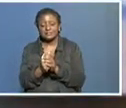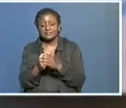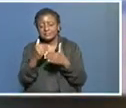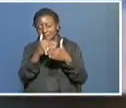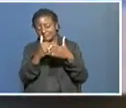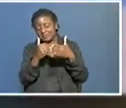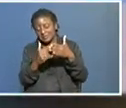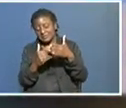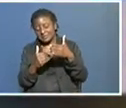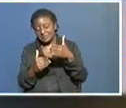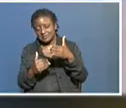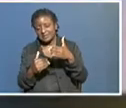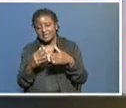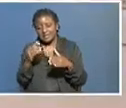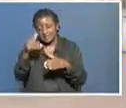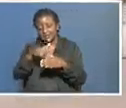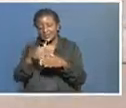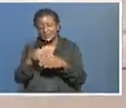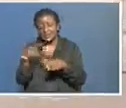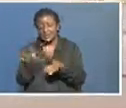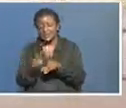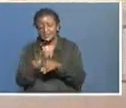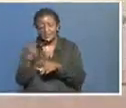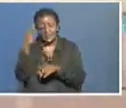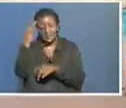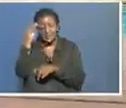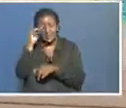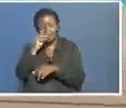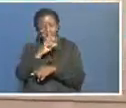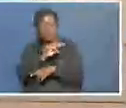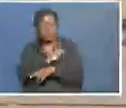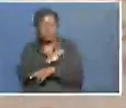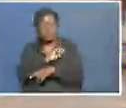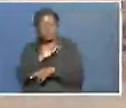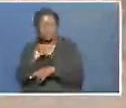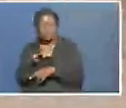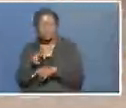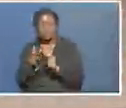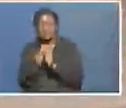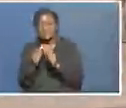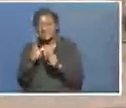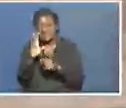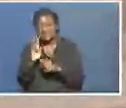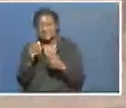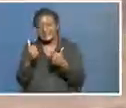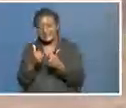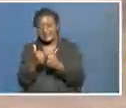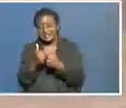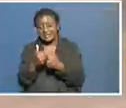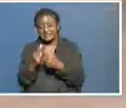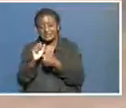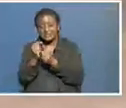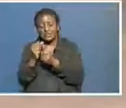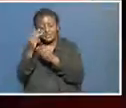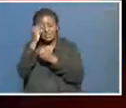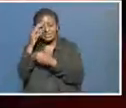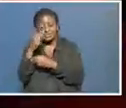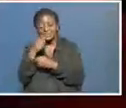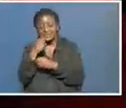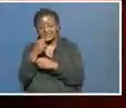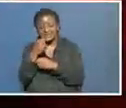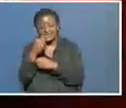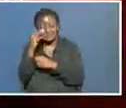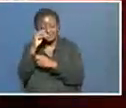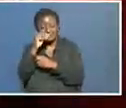Kentuan Smith and Michael Thompson. With 6 games in this window, Sports Minister the Honorable Mario Bolig says the host shouldn't feel